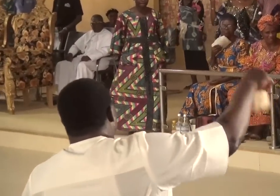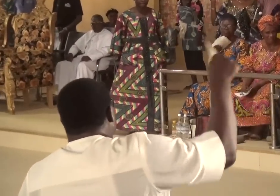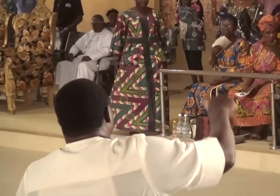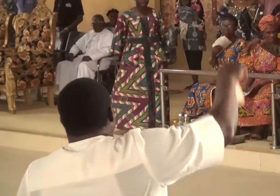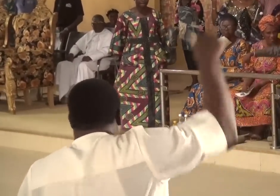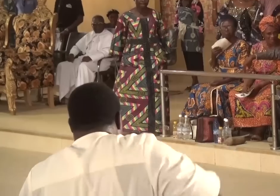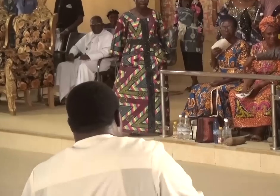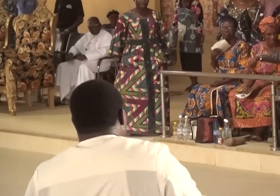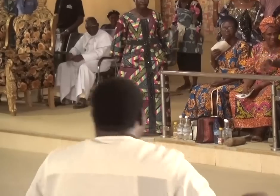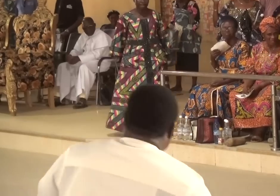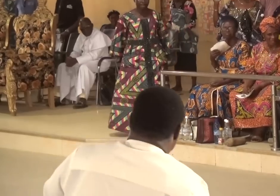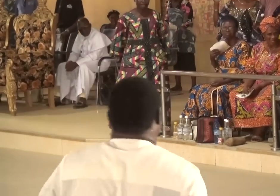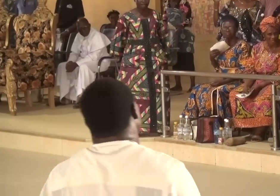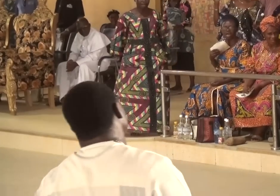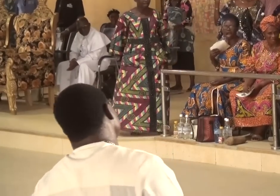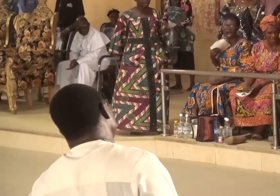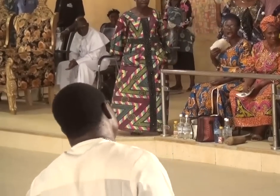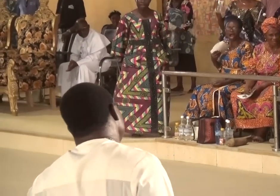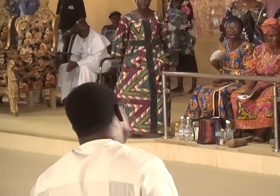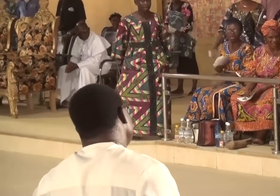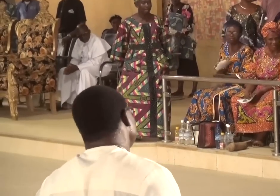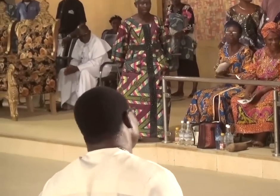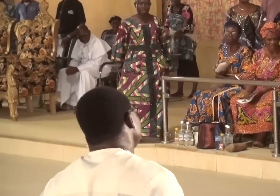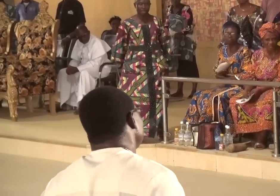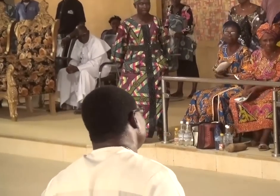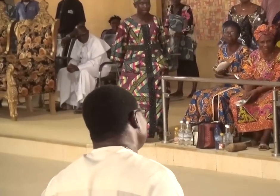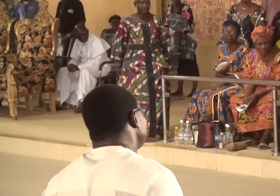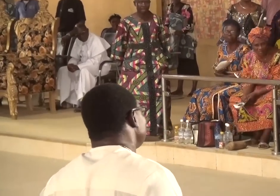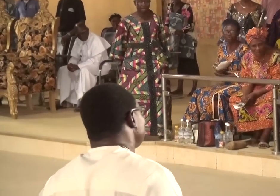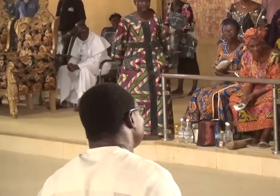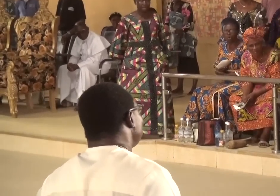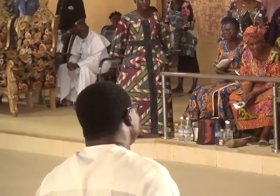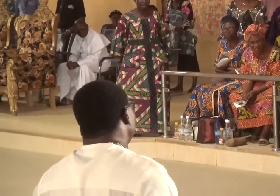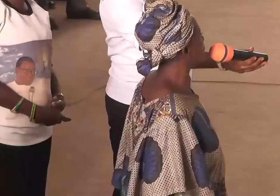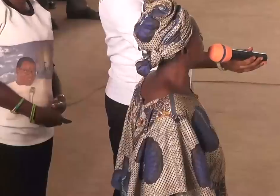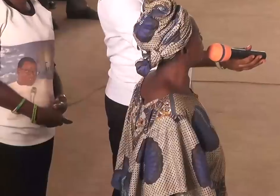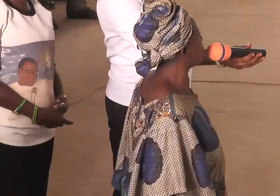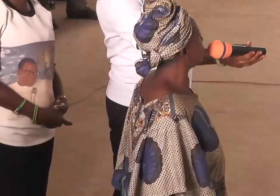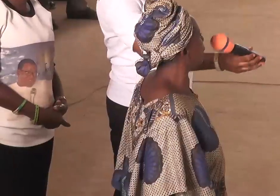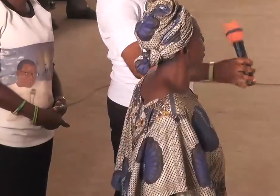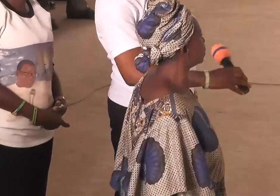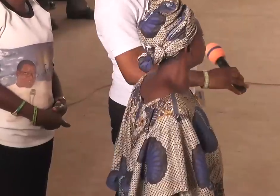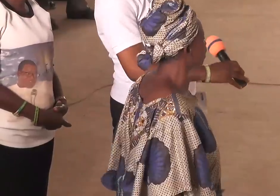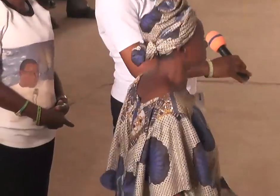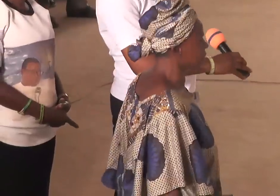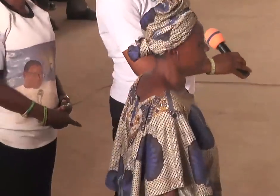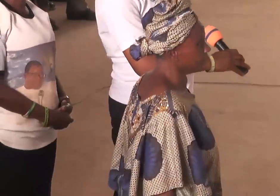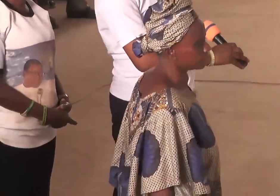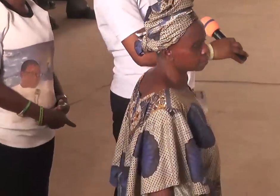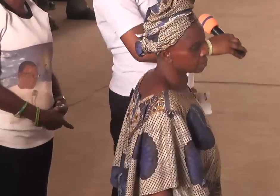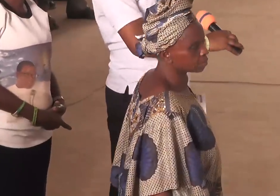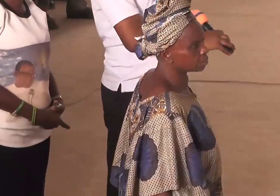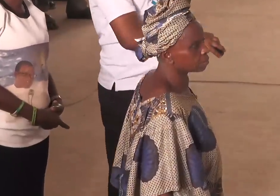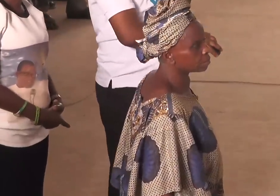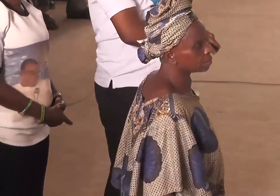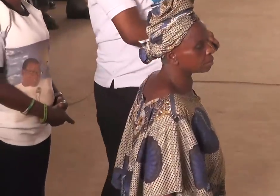child. But onu ogun o wa legbe. But the precious battle is beside him. O ma ta duro si. Do you know